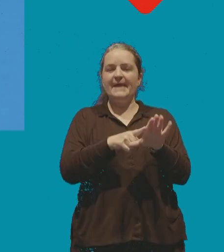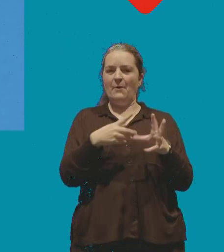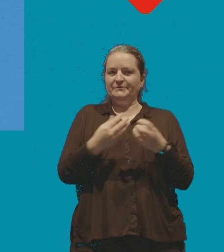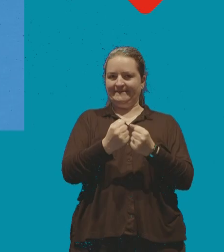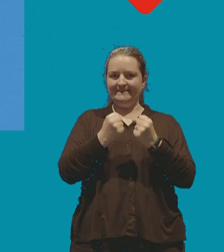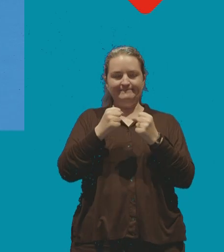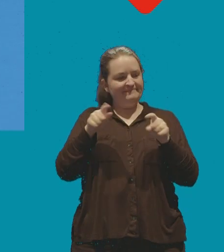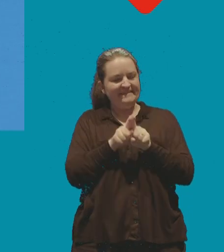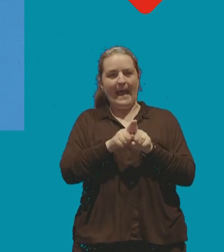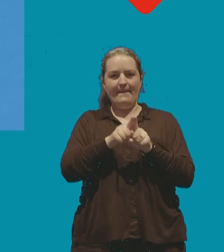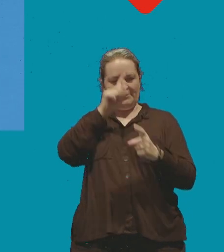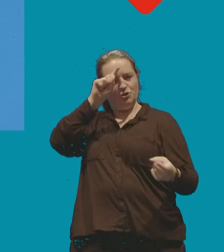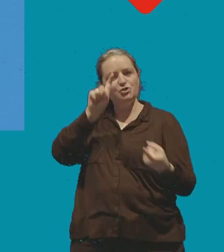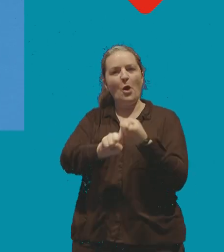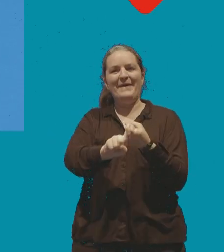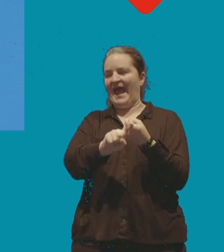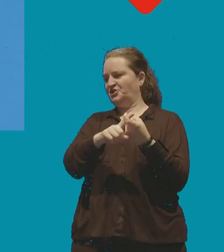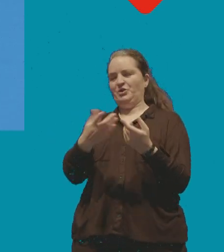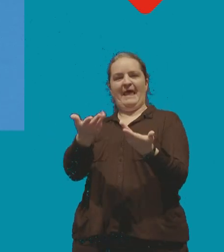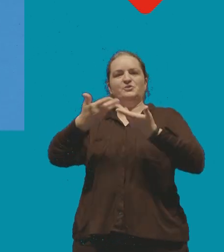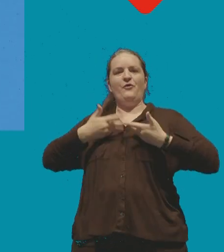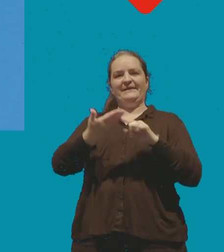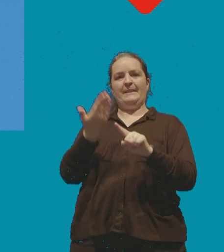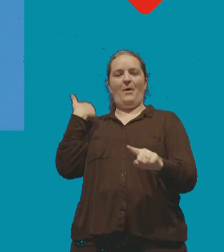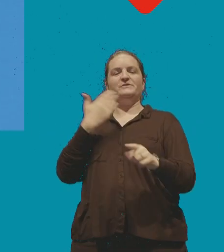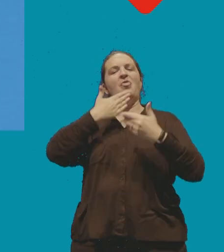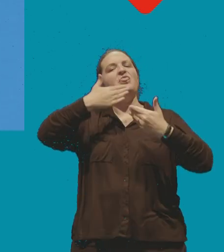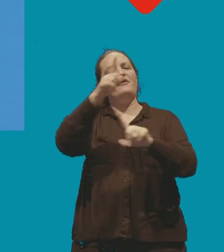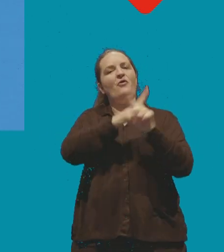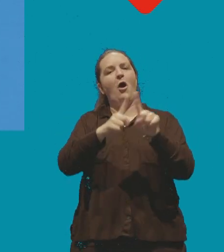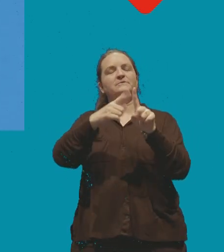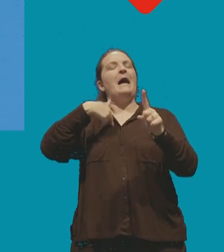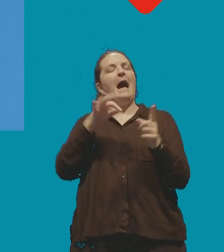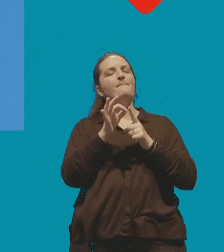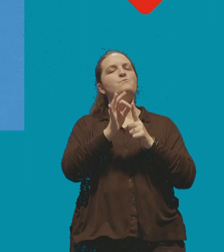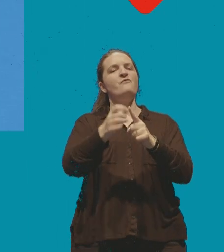that has served us so well in the past. Thank you so much, conference. I move the annual report.